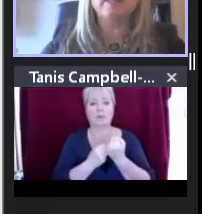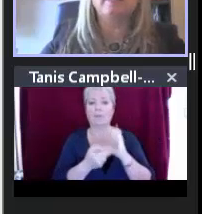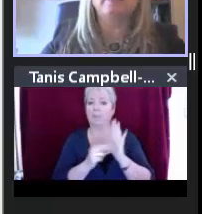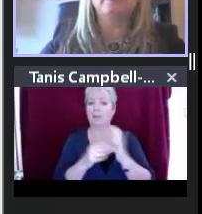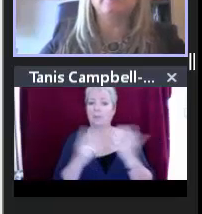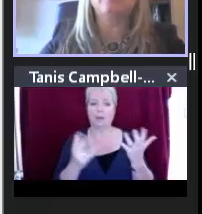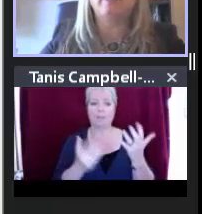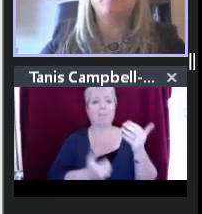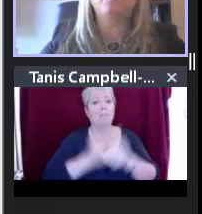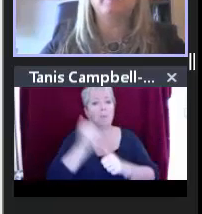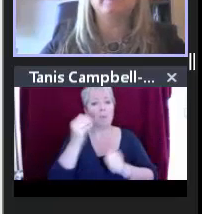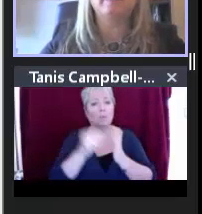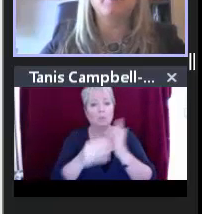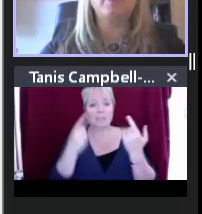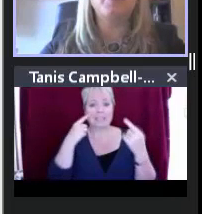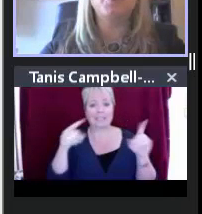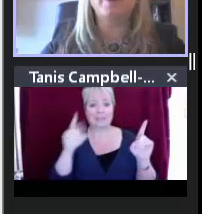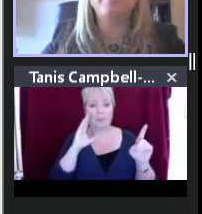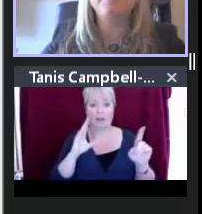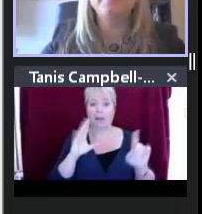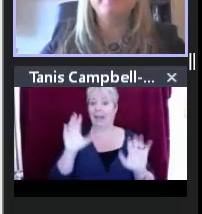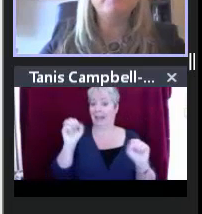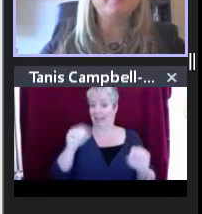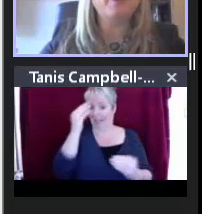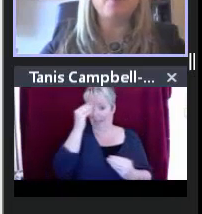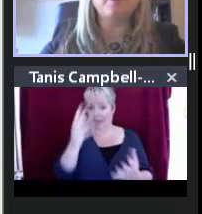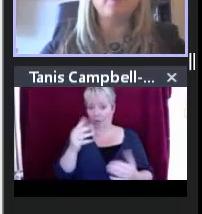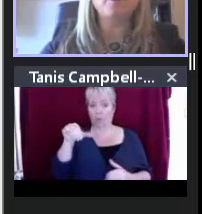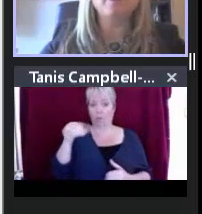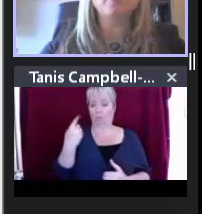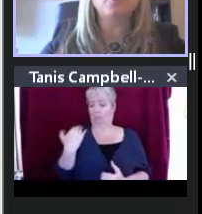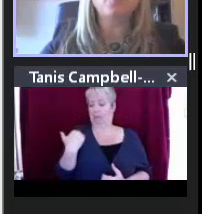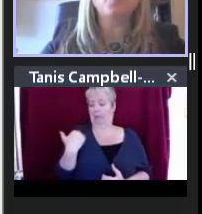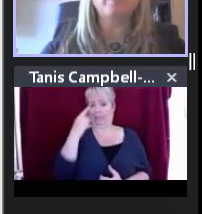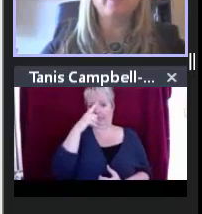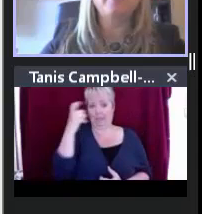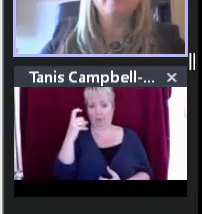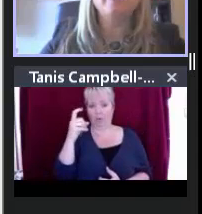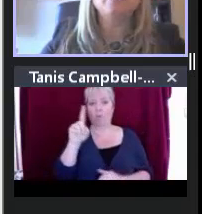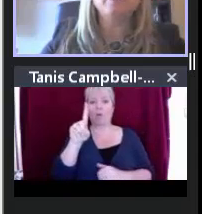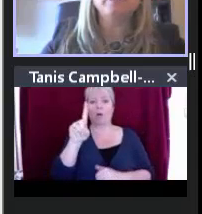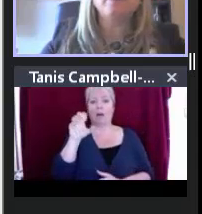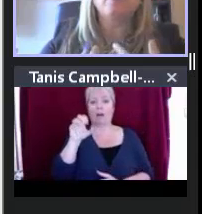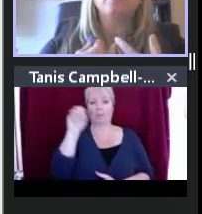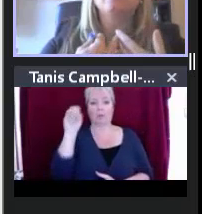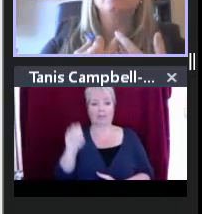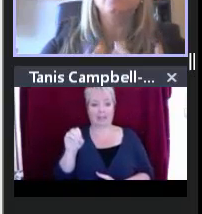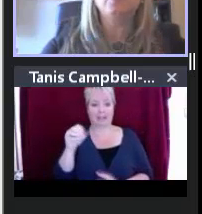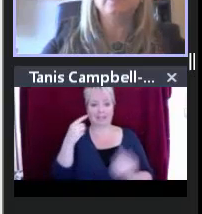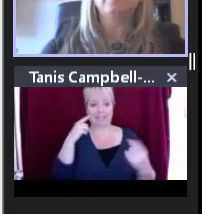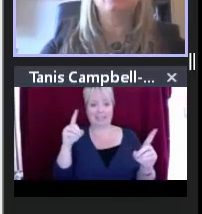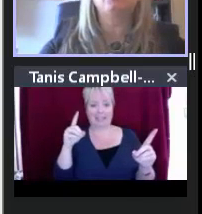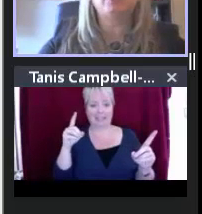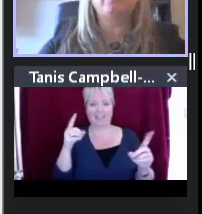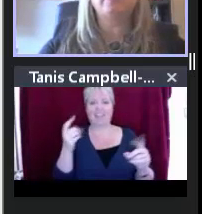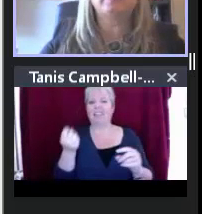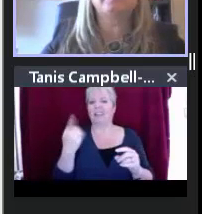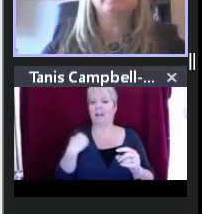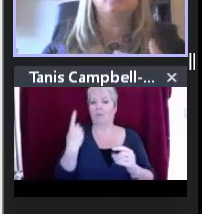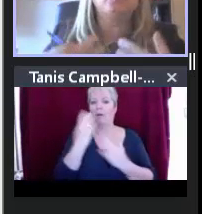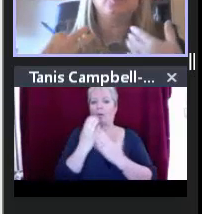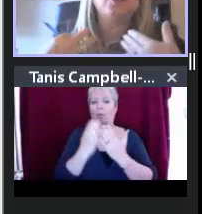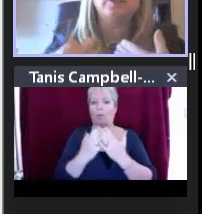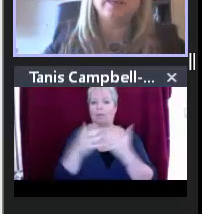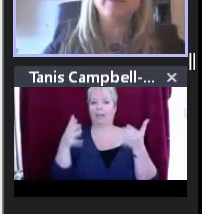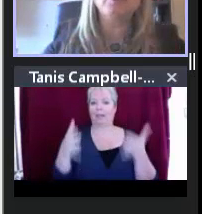We're actually achieving a 100% success rate this summer in the program. We still got one course to go, but it's really our students that are